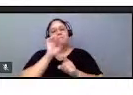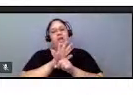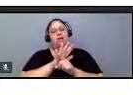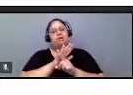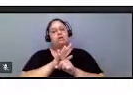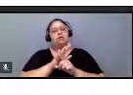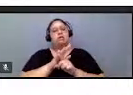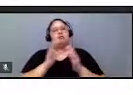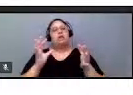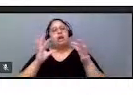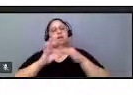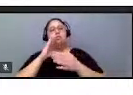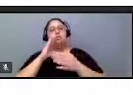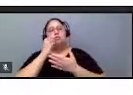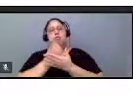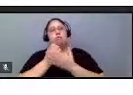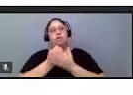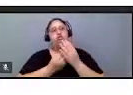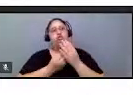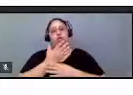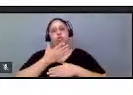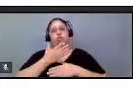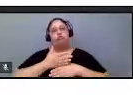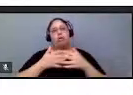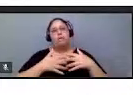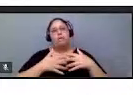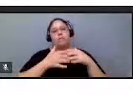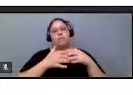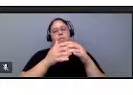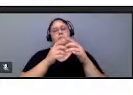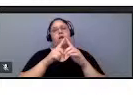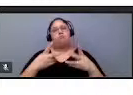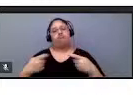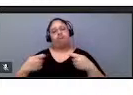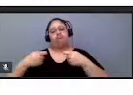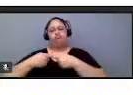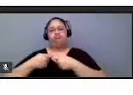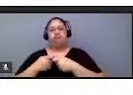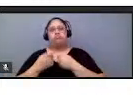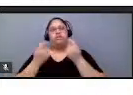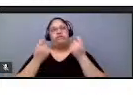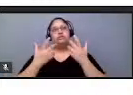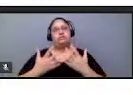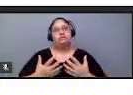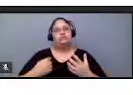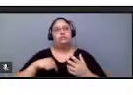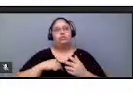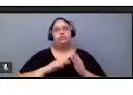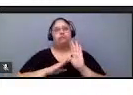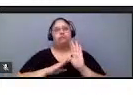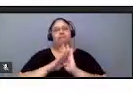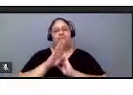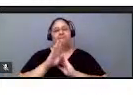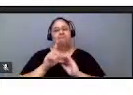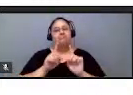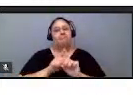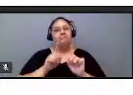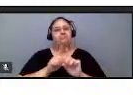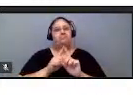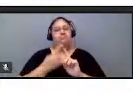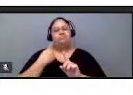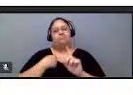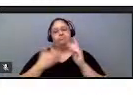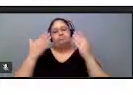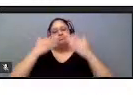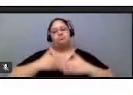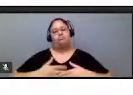terms of job creation and even contribution to the the fiscus becoming increasingly important in the view of last night's